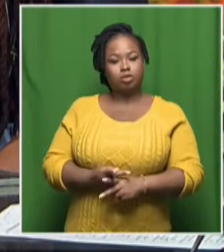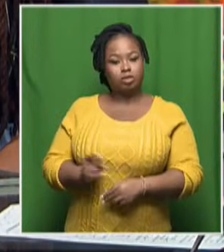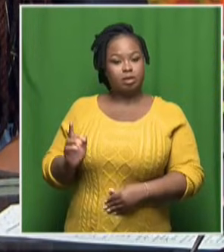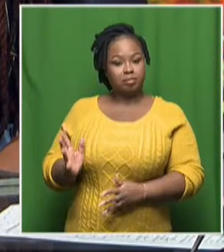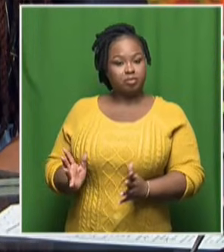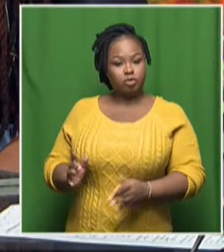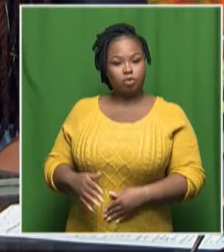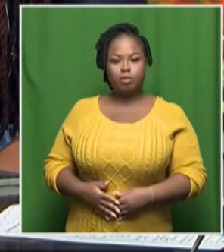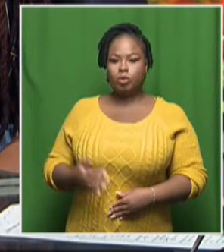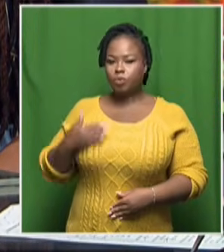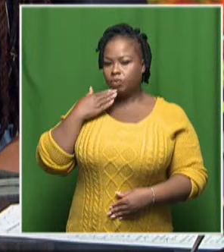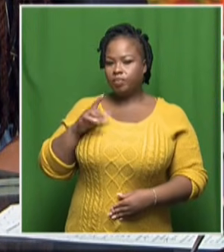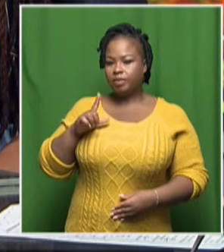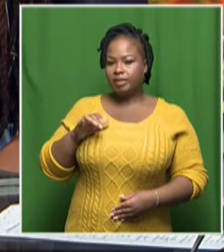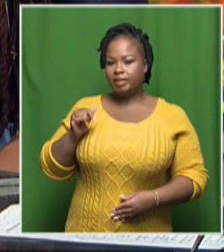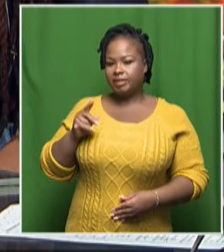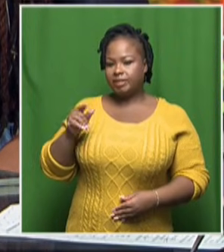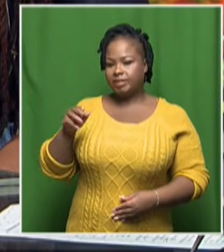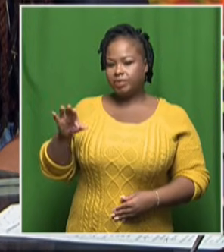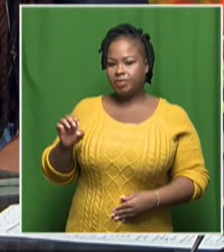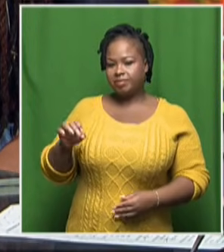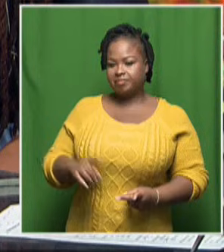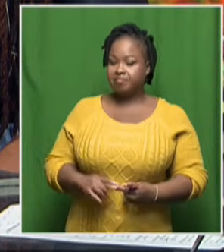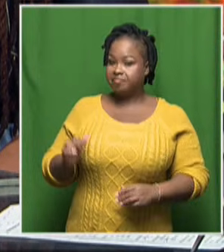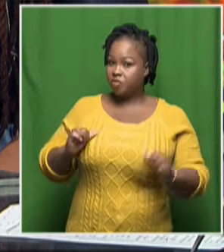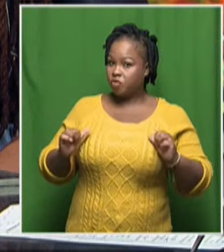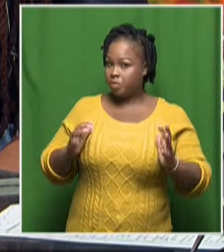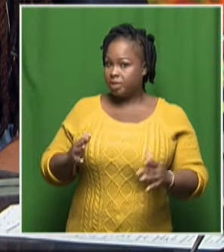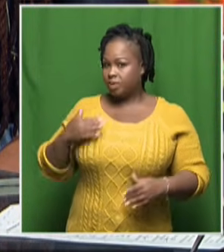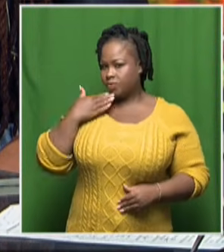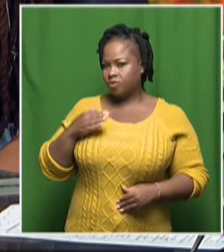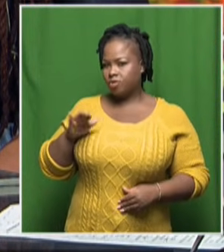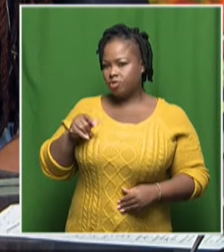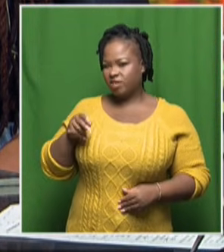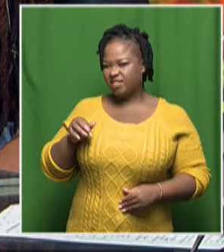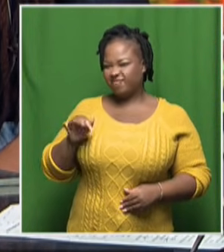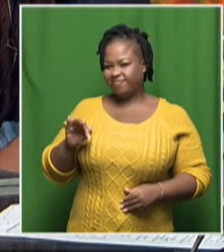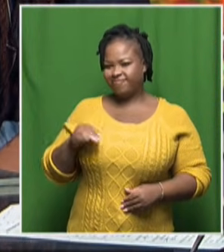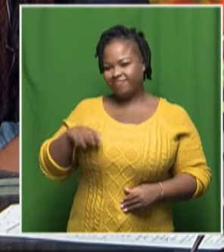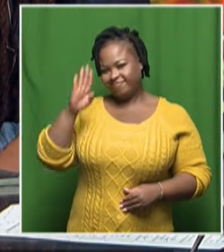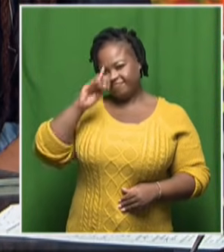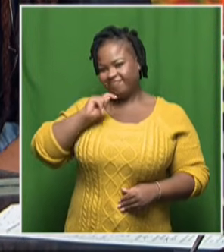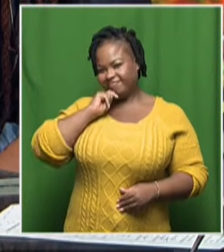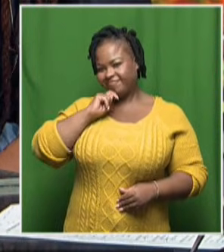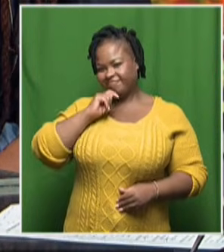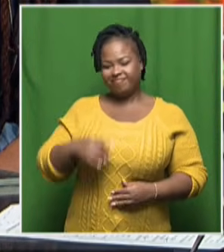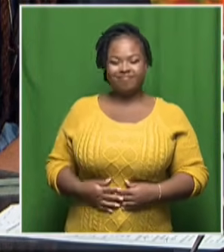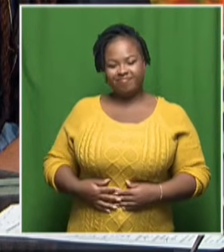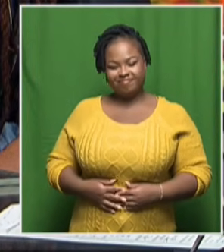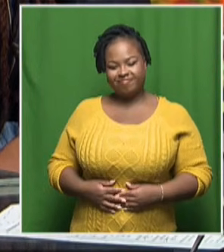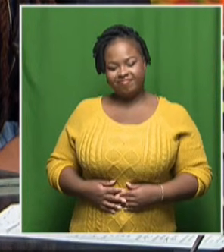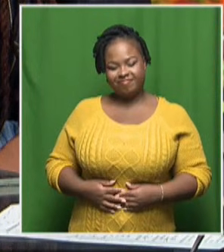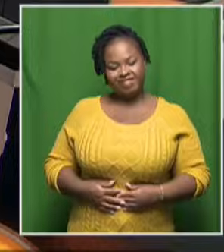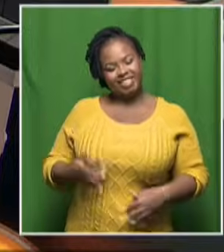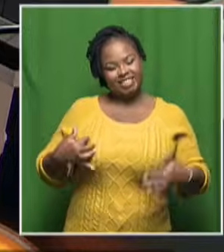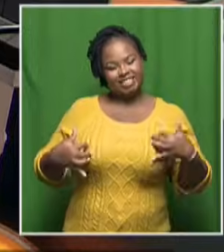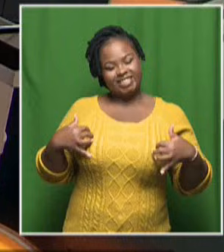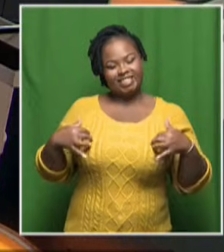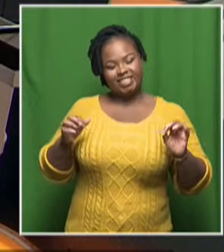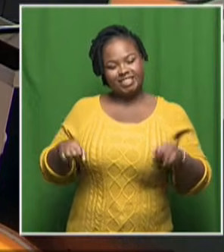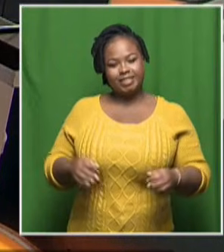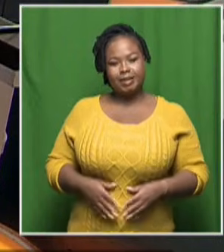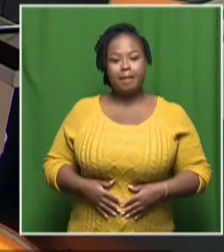of Lights, Lindiwe, Lekasapa, and one of the performers, BongiArch. On that note, good morning, welcome. Good morning. I'm excited. I